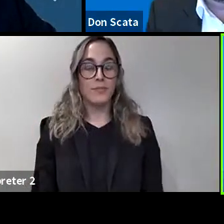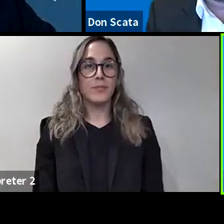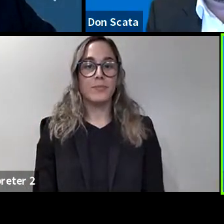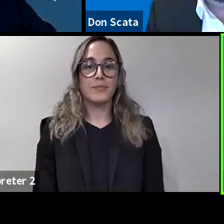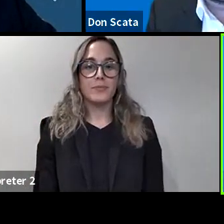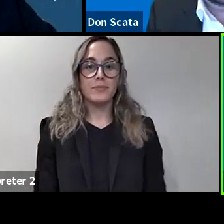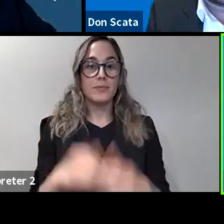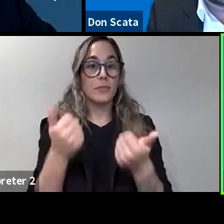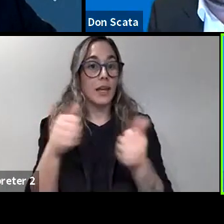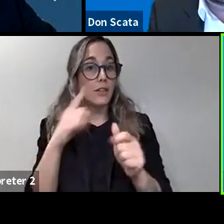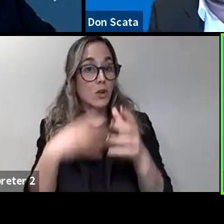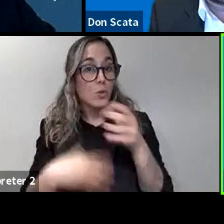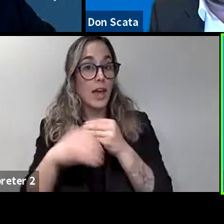Anything you want to add to that, Joe?